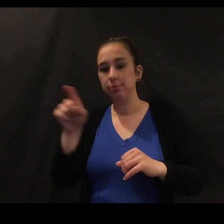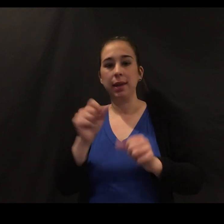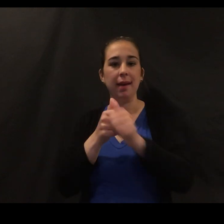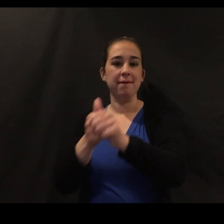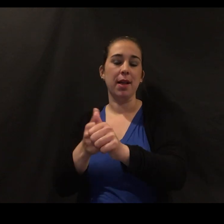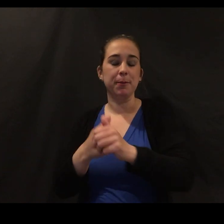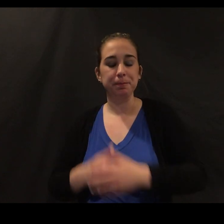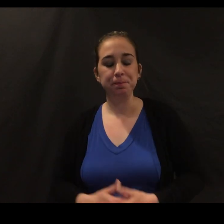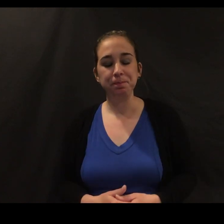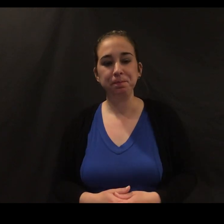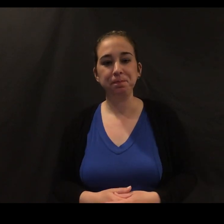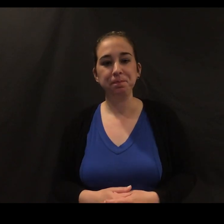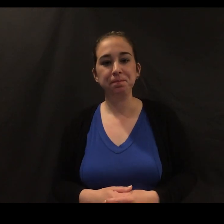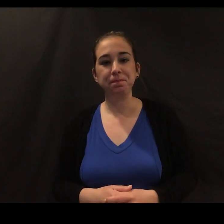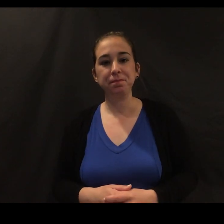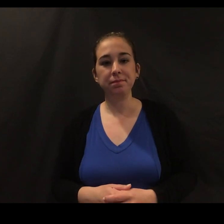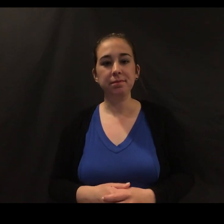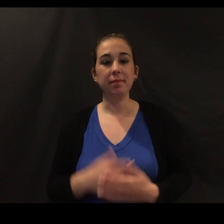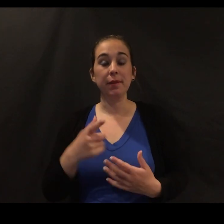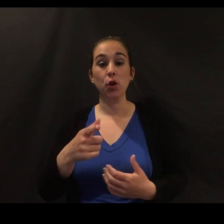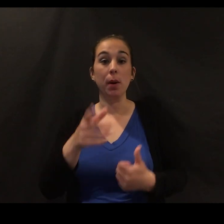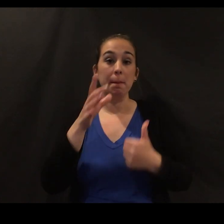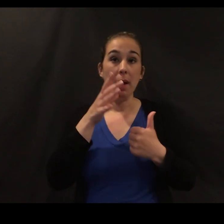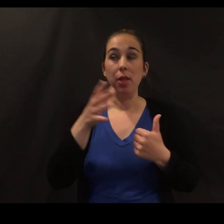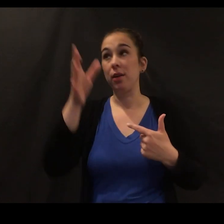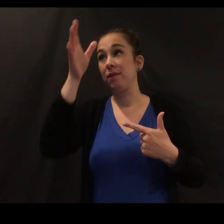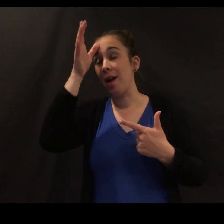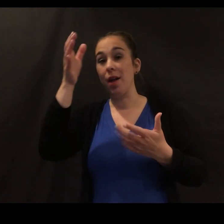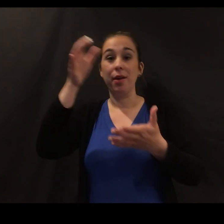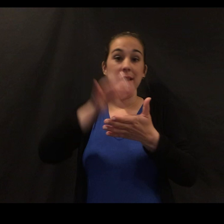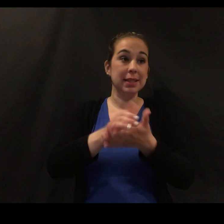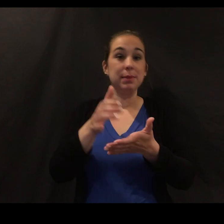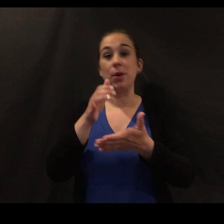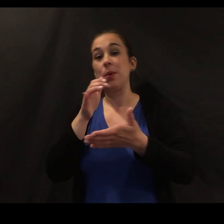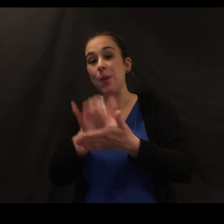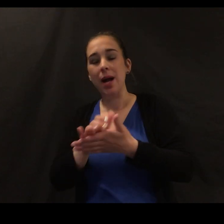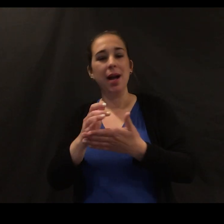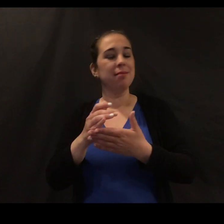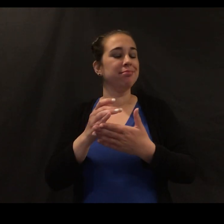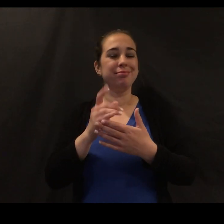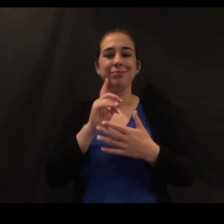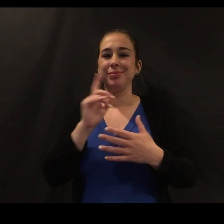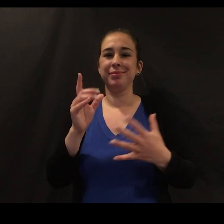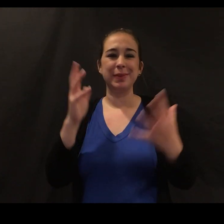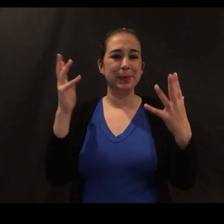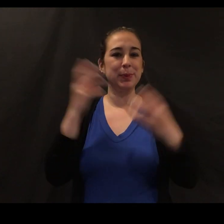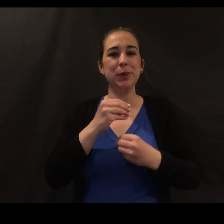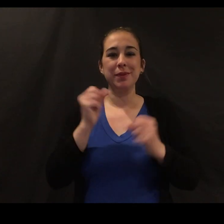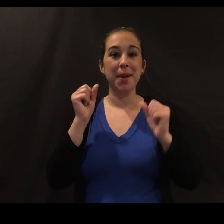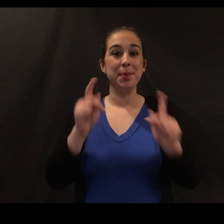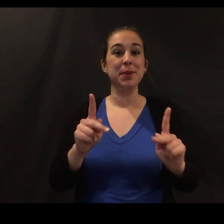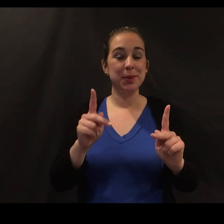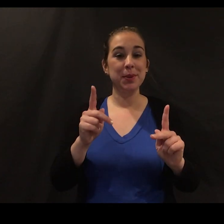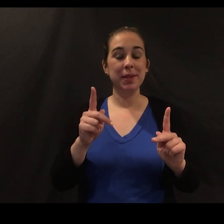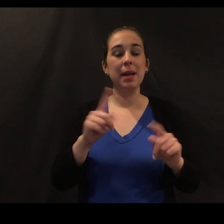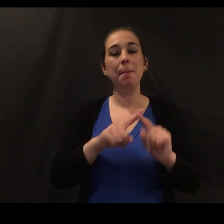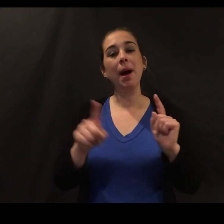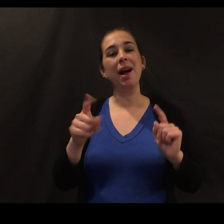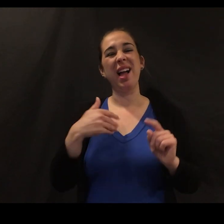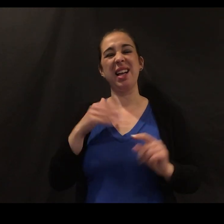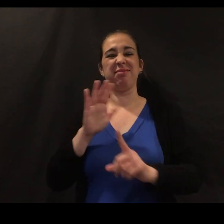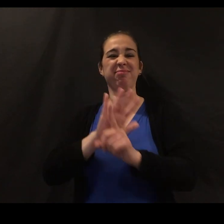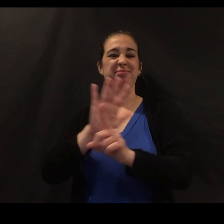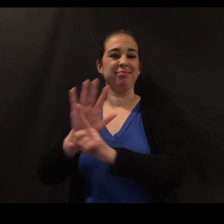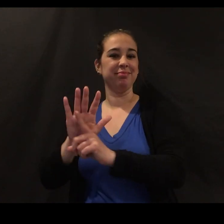Being a mother, father, husband, or wife is such a beautiful opportunity, but it comes with its own unique challenges and